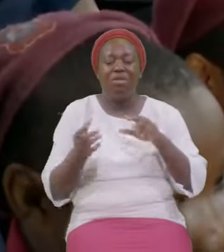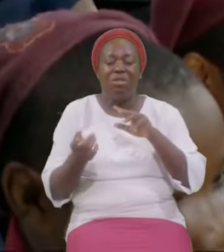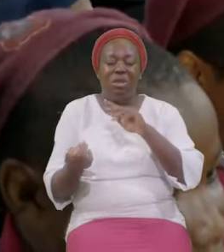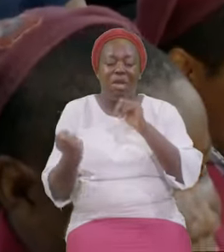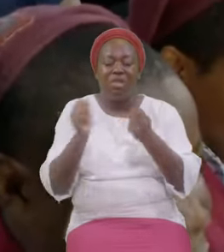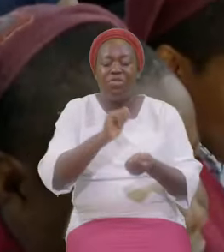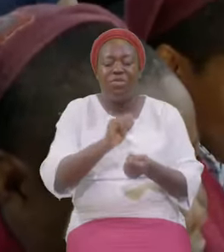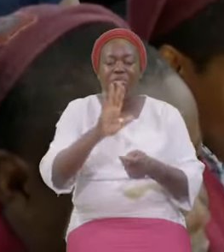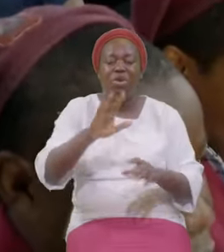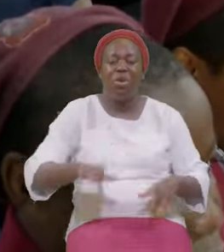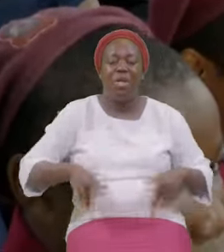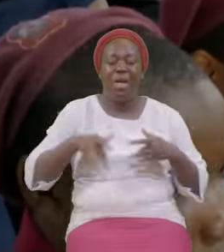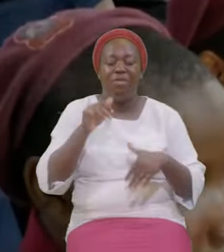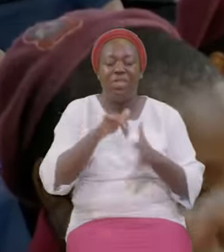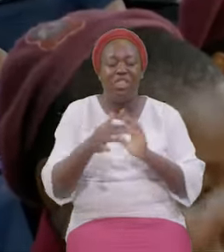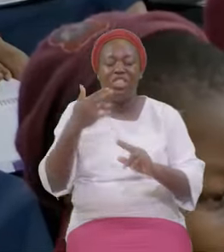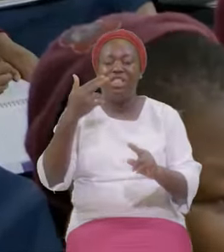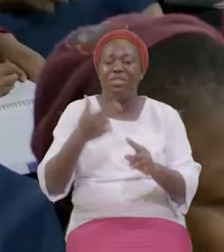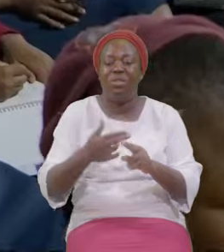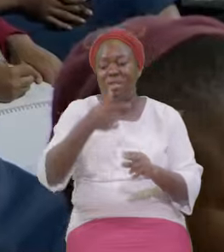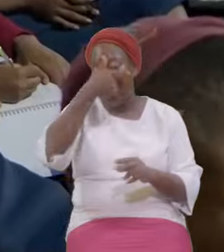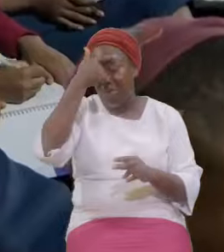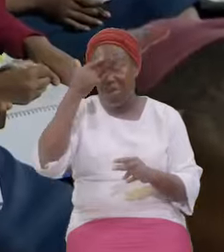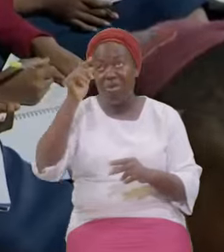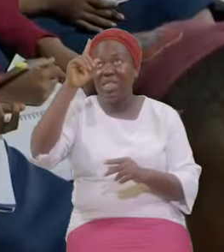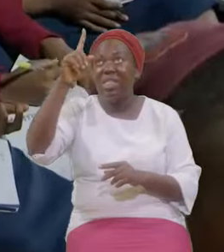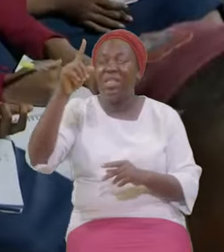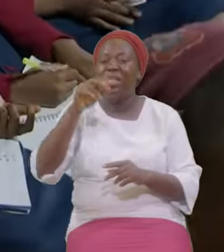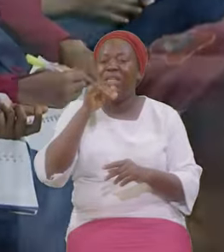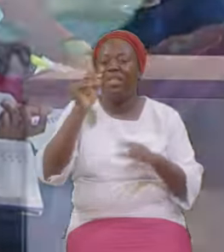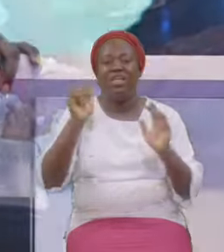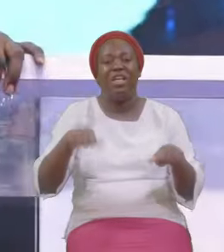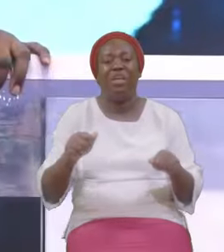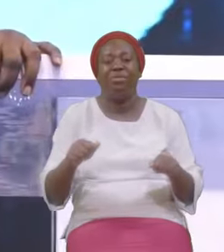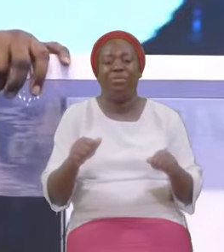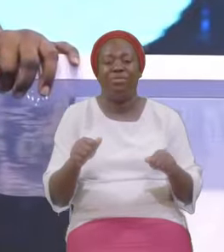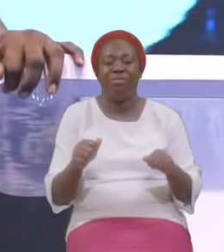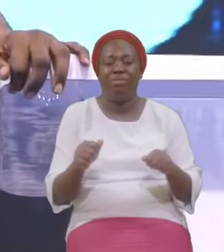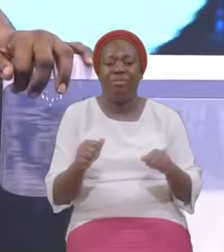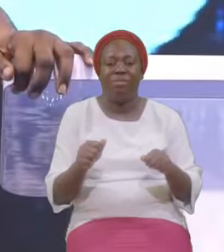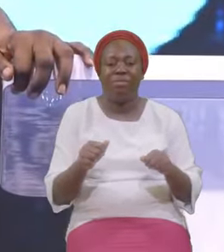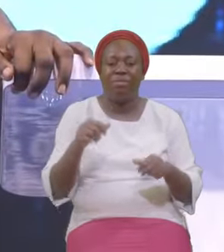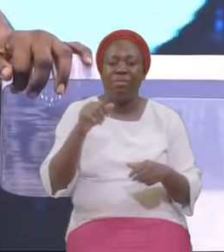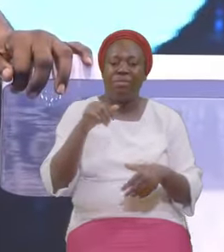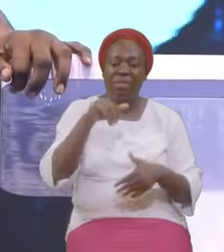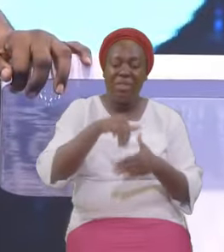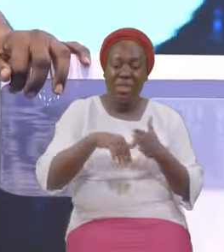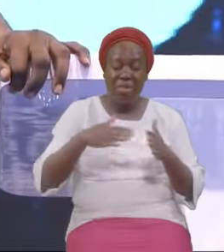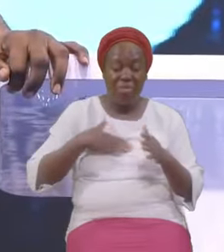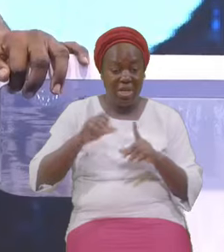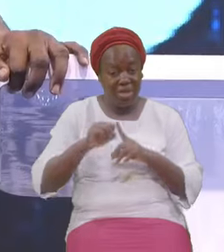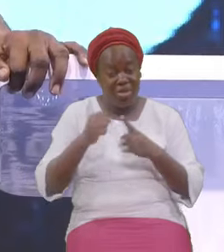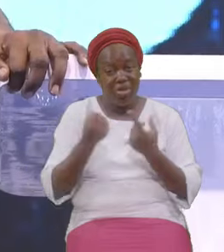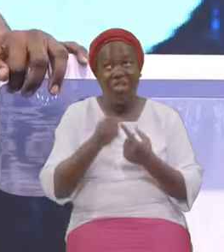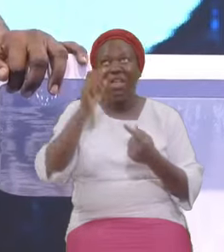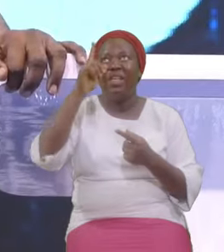name. Because He is able. In my case, He is